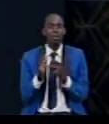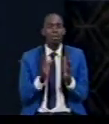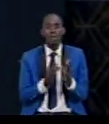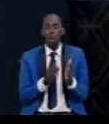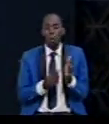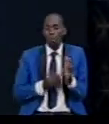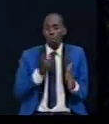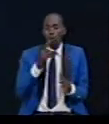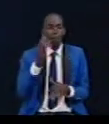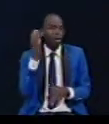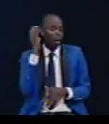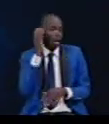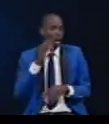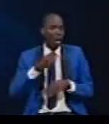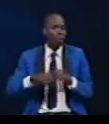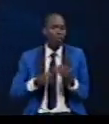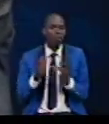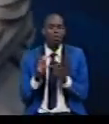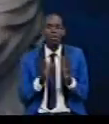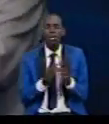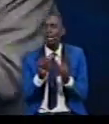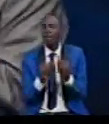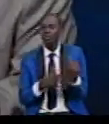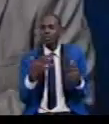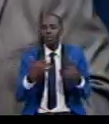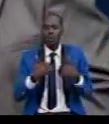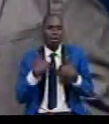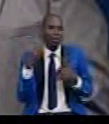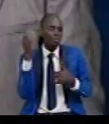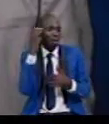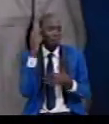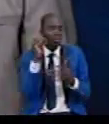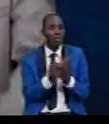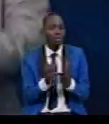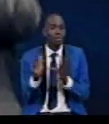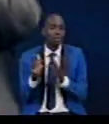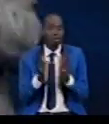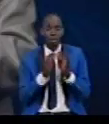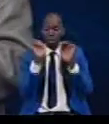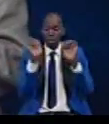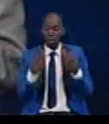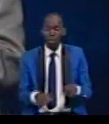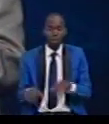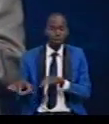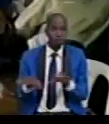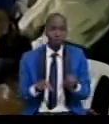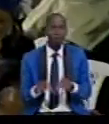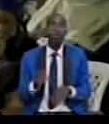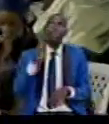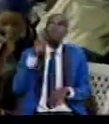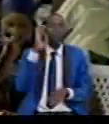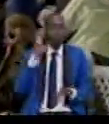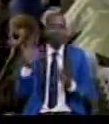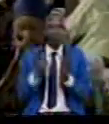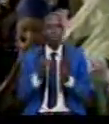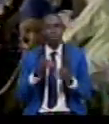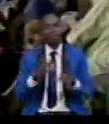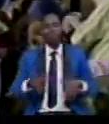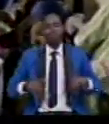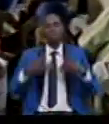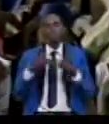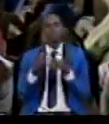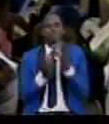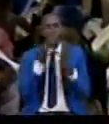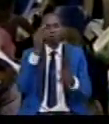about Jesus, everything you heard that Jesus can do, he will do in your life. When she